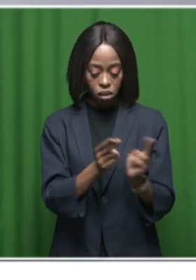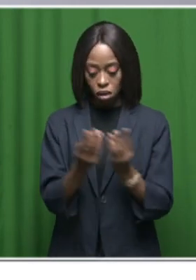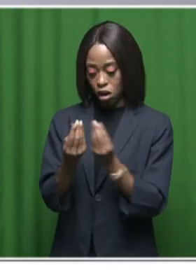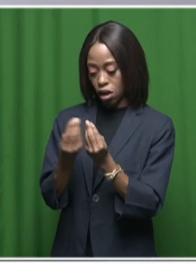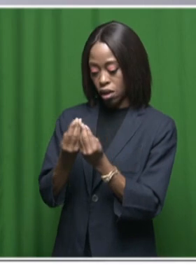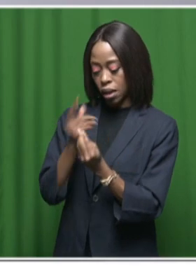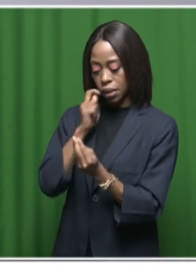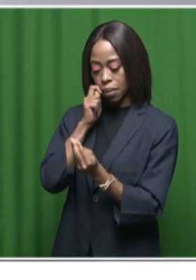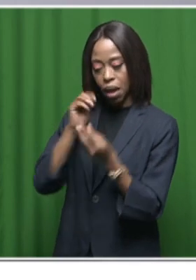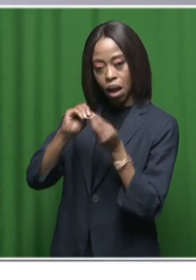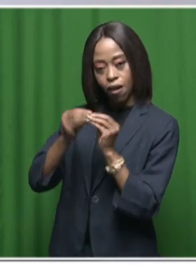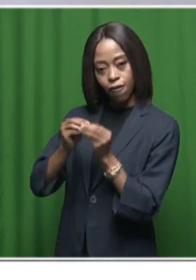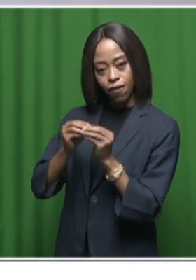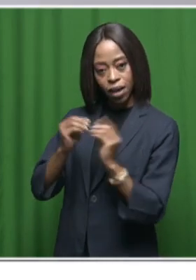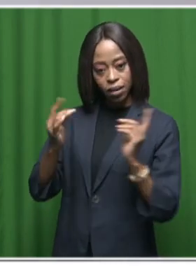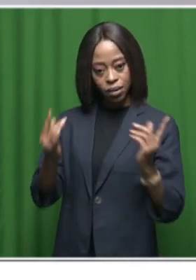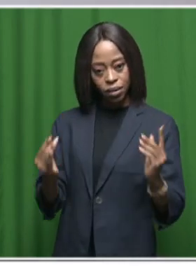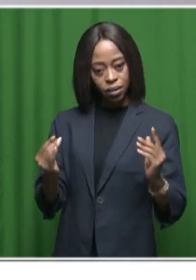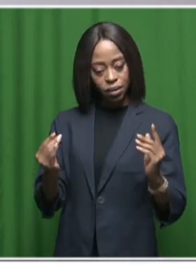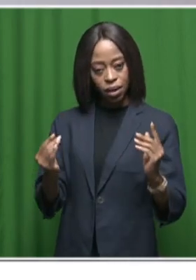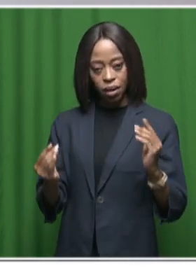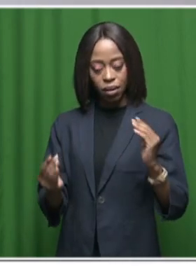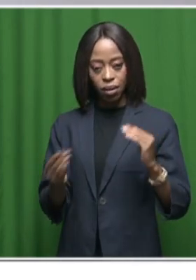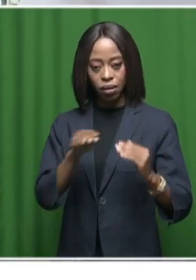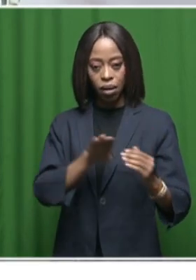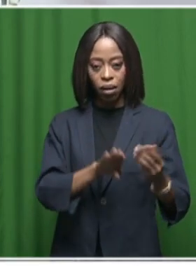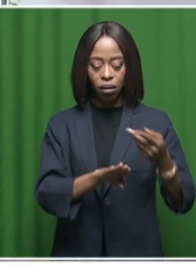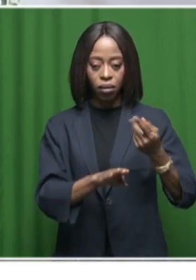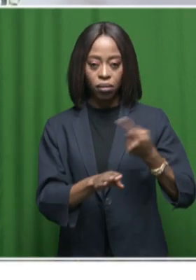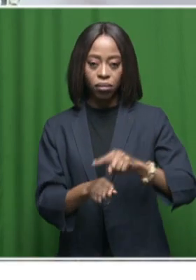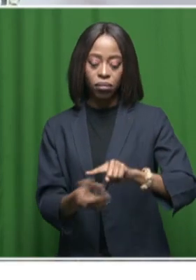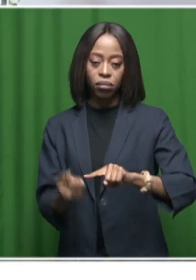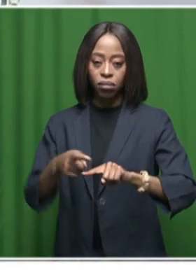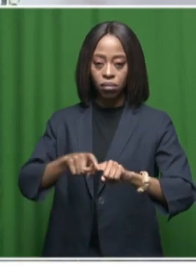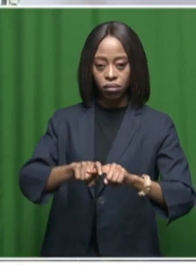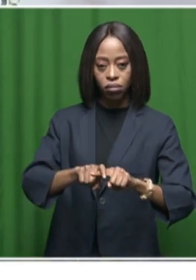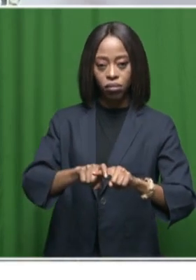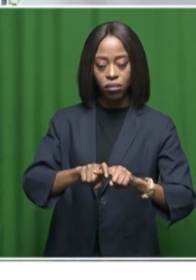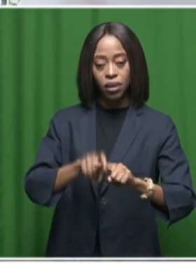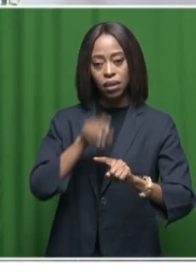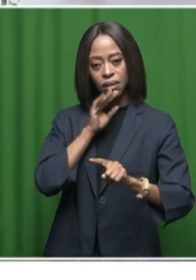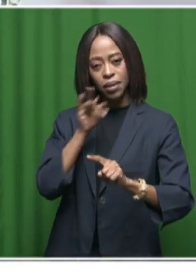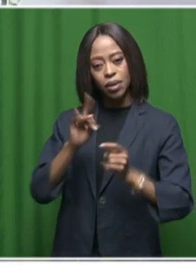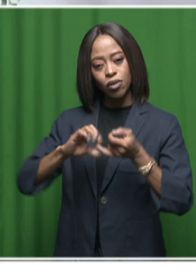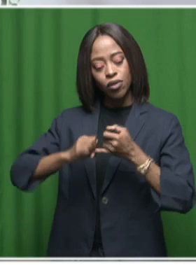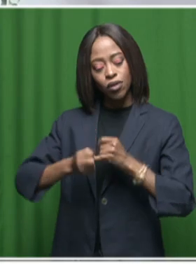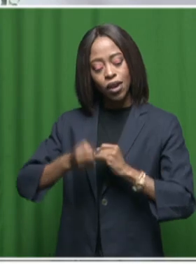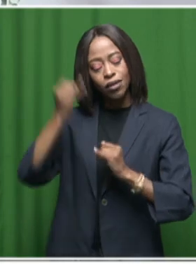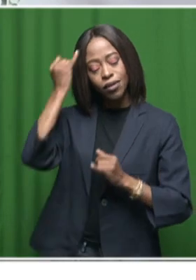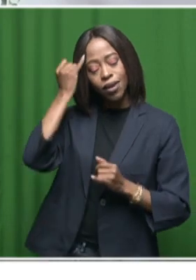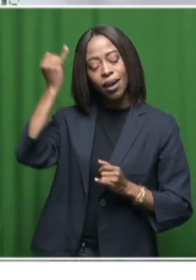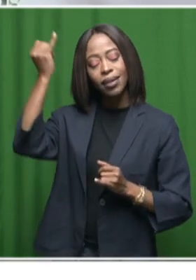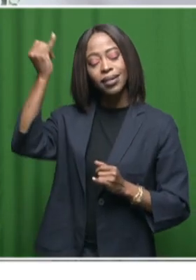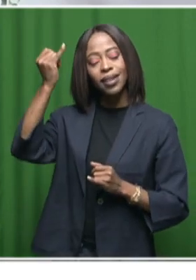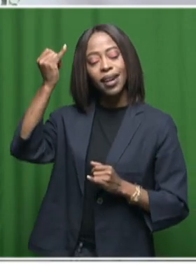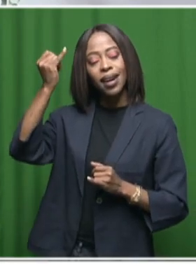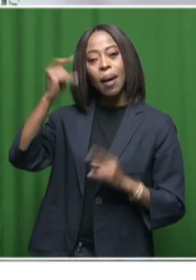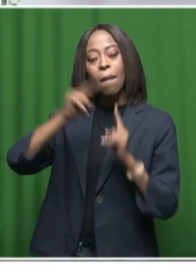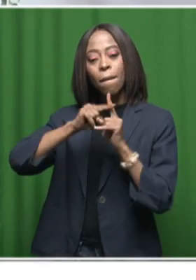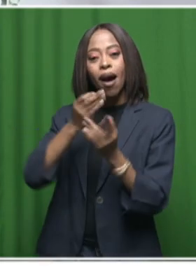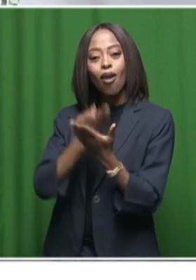are overlapping. Is that where, you attempt to create a new mythical imaginings of the